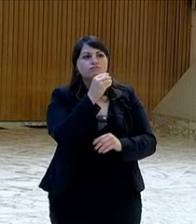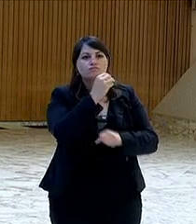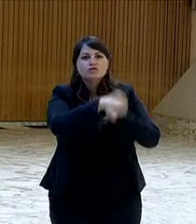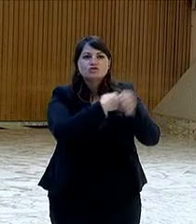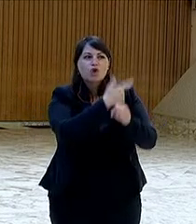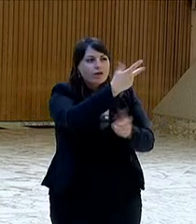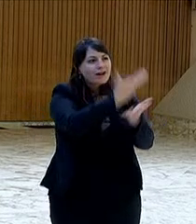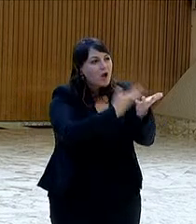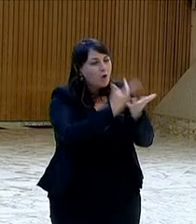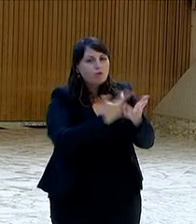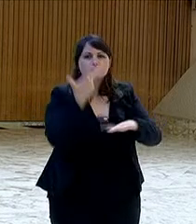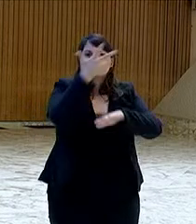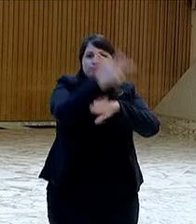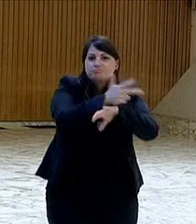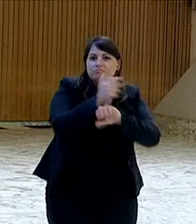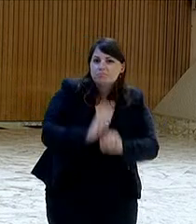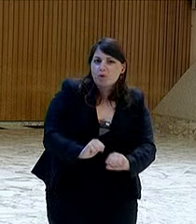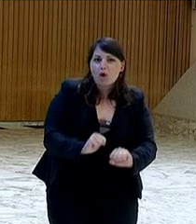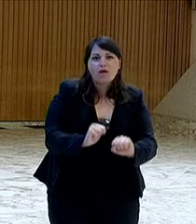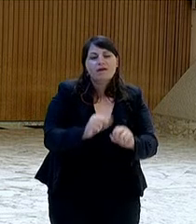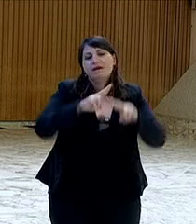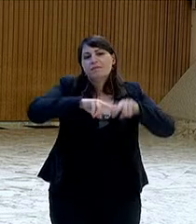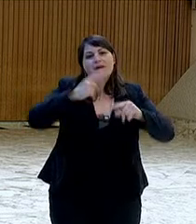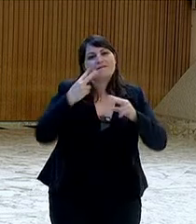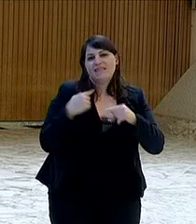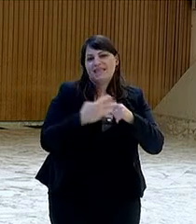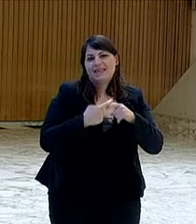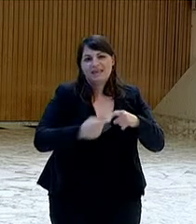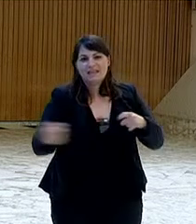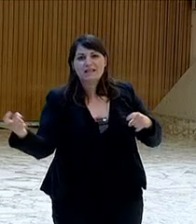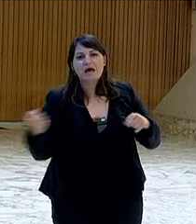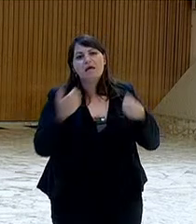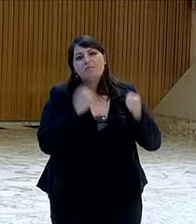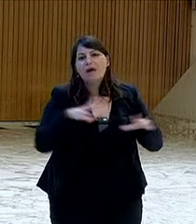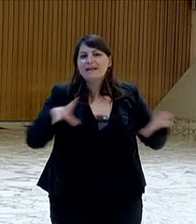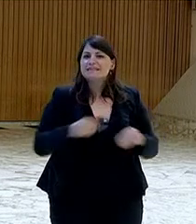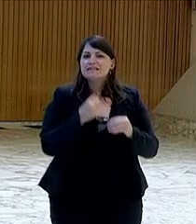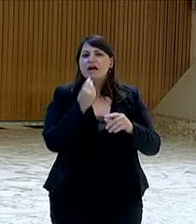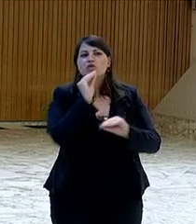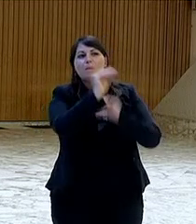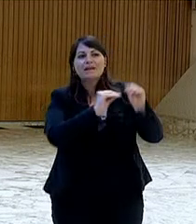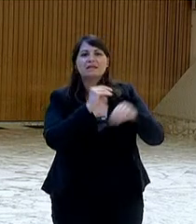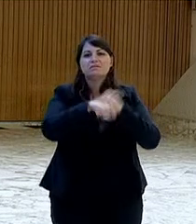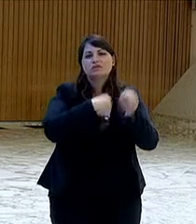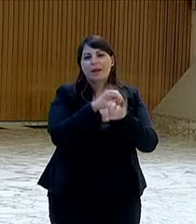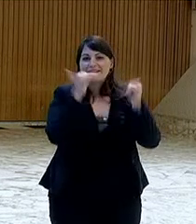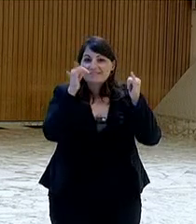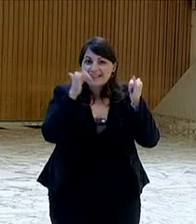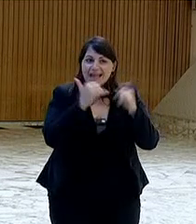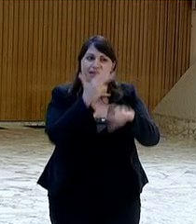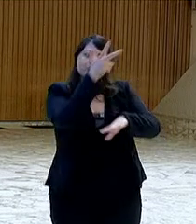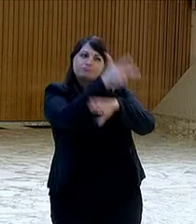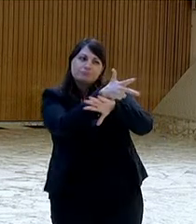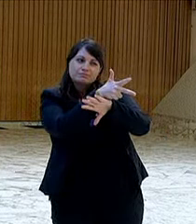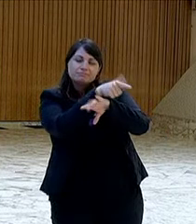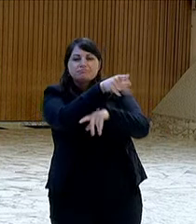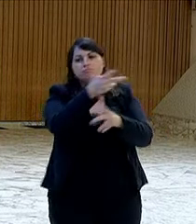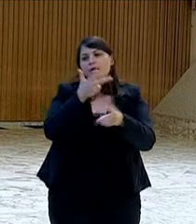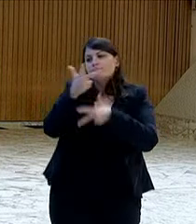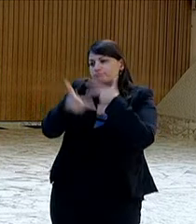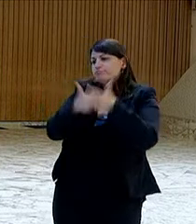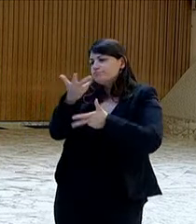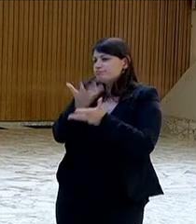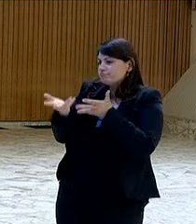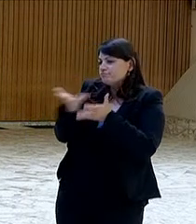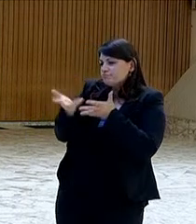lifetimes? Start with the funny stories we've all heard. Prompt them to tell the stories they've never told, but time is running out. What